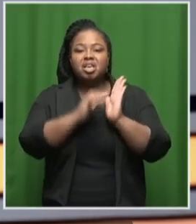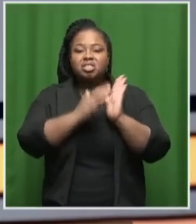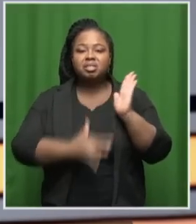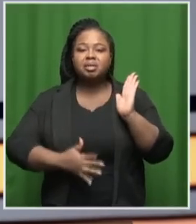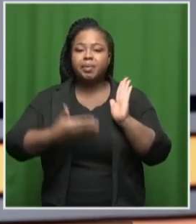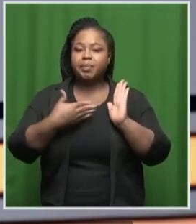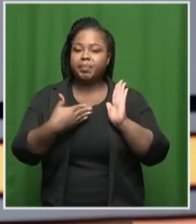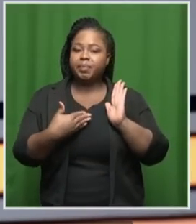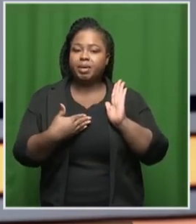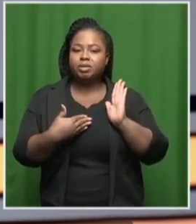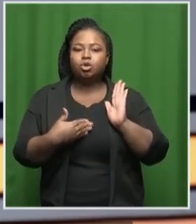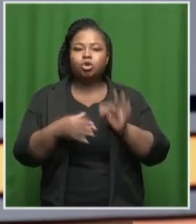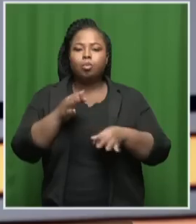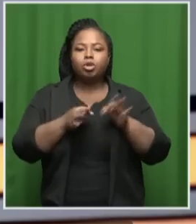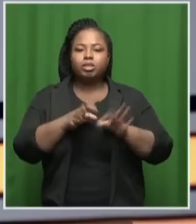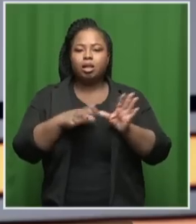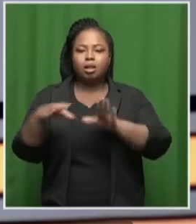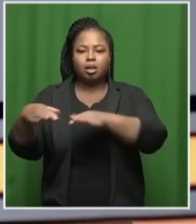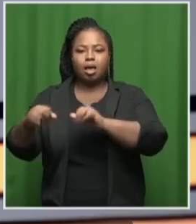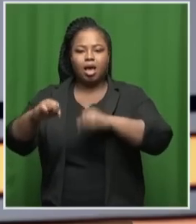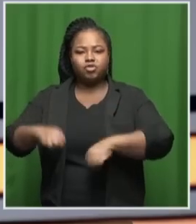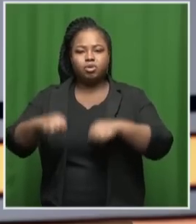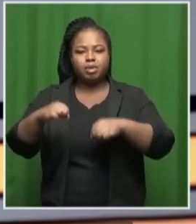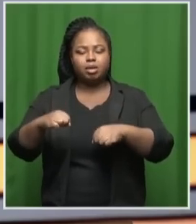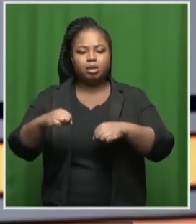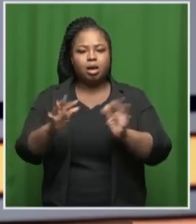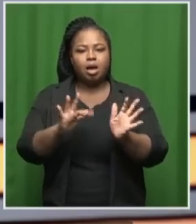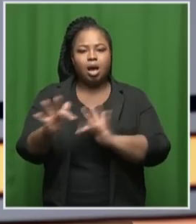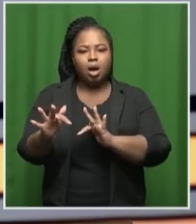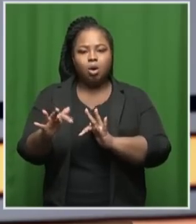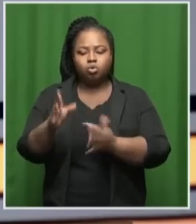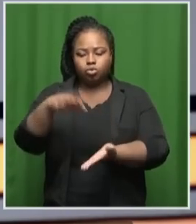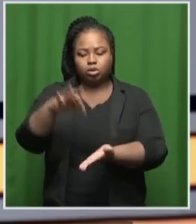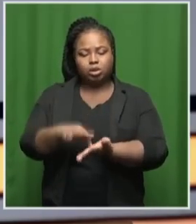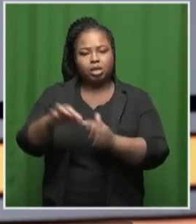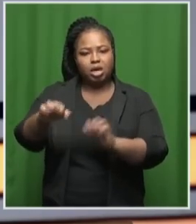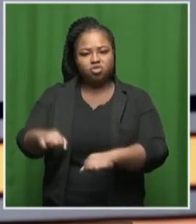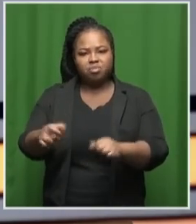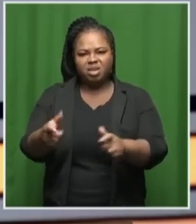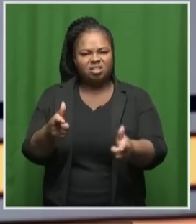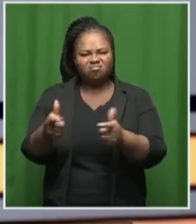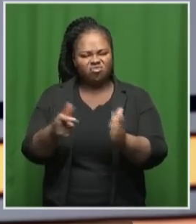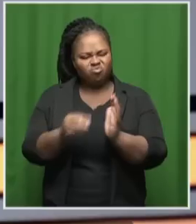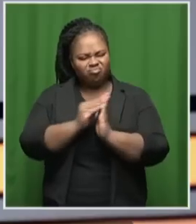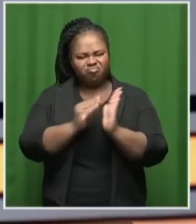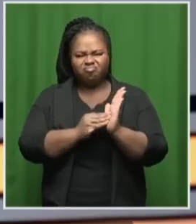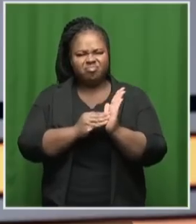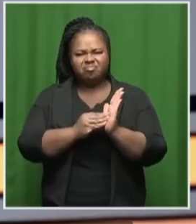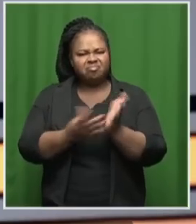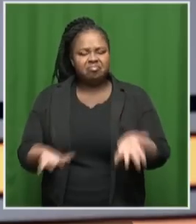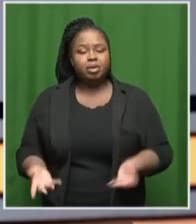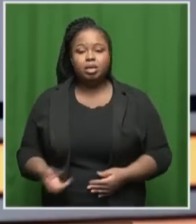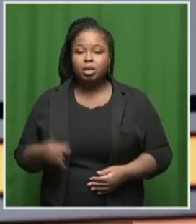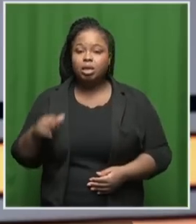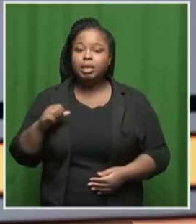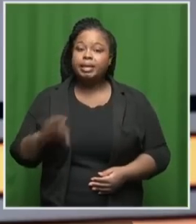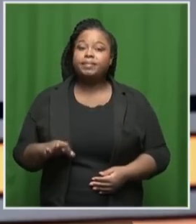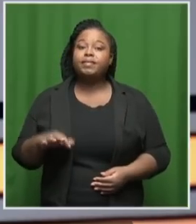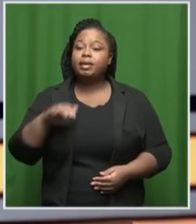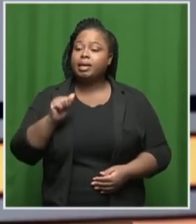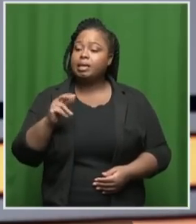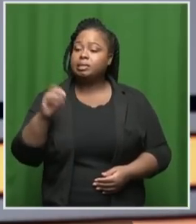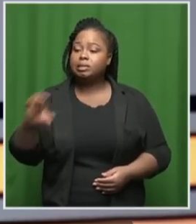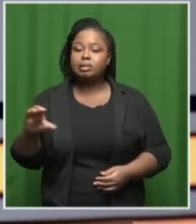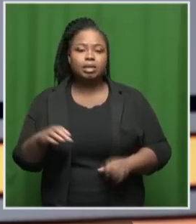that governs how coalition agreements are entered into. So we actually will have no clue should the ANC and the EFF come